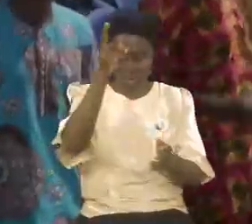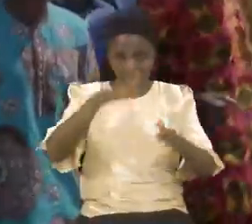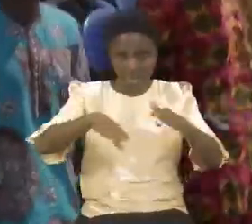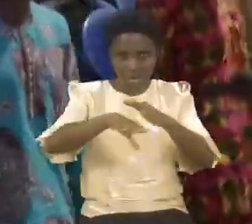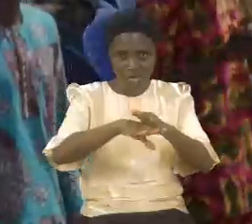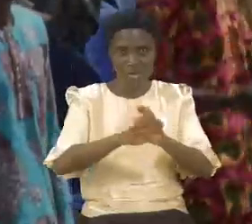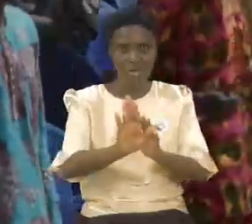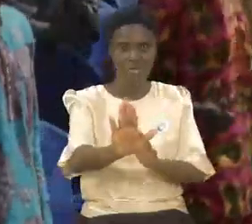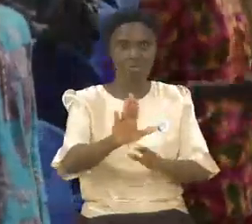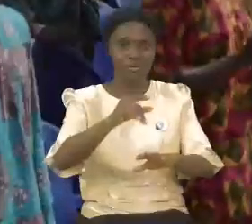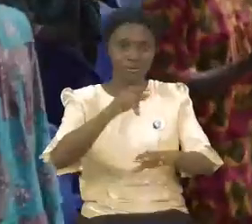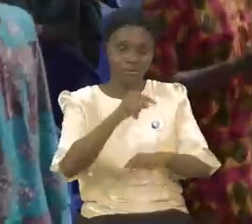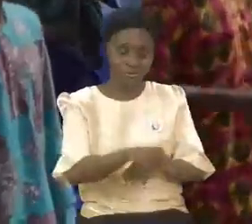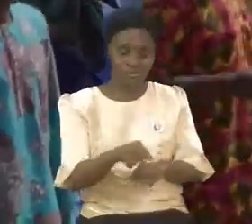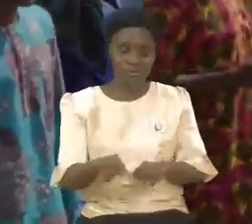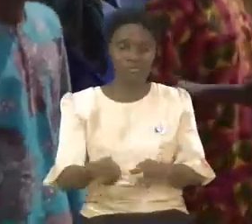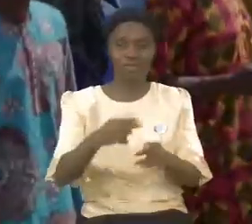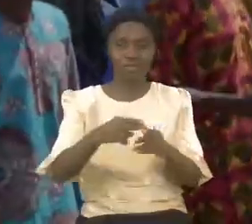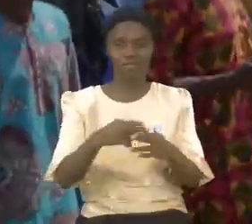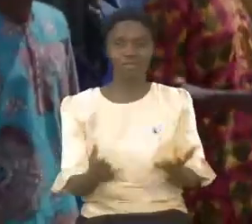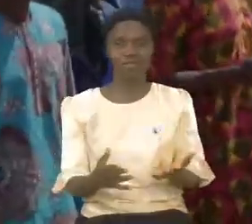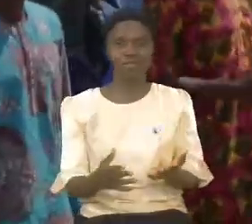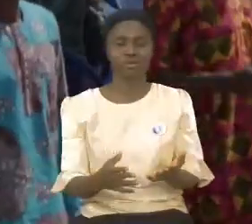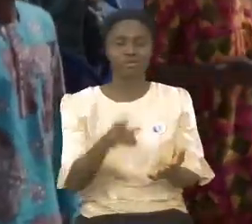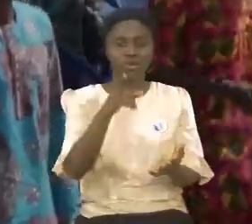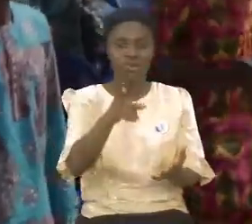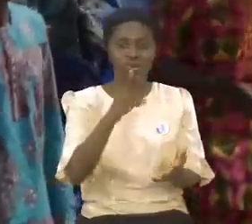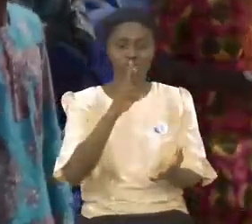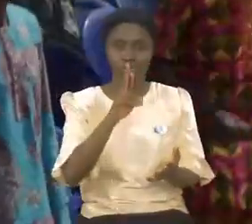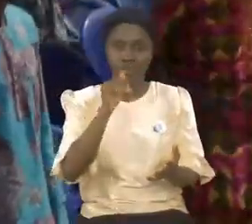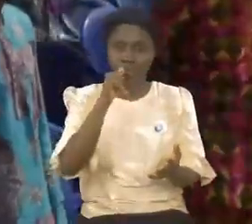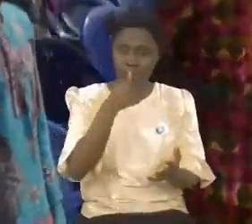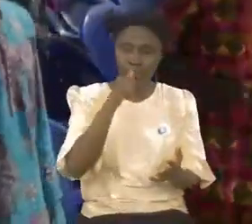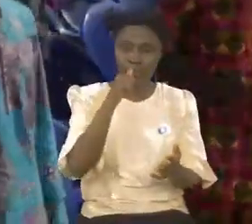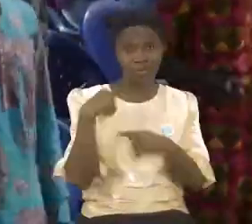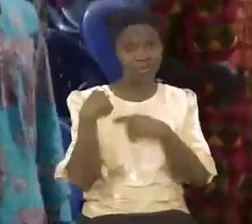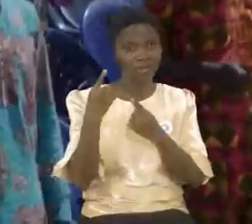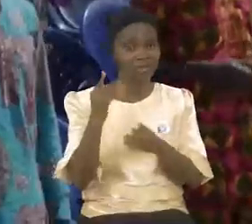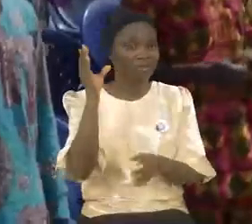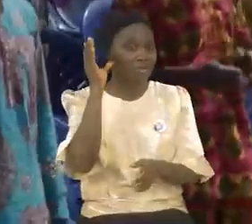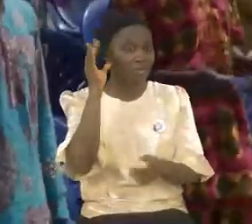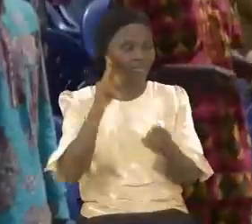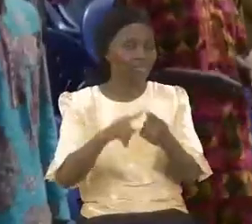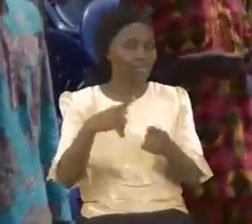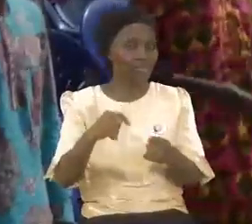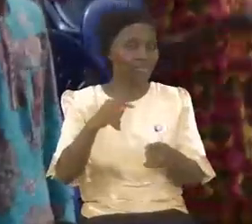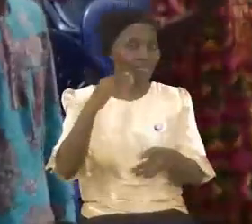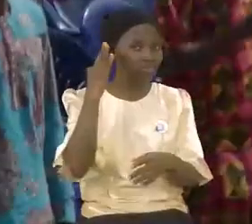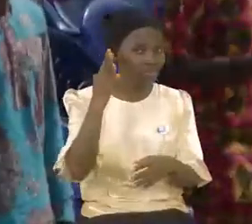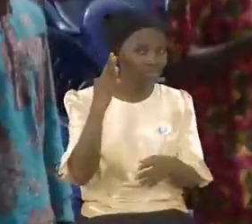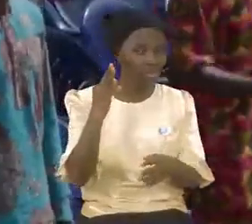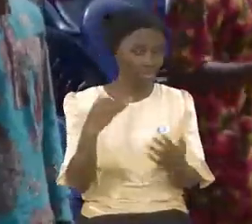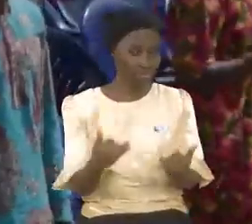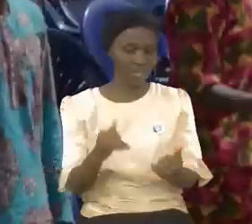the Lord in prayer. You've endured a long time during the message and the sun. Endure a little time now